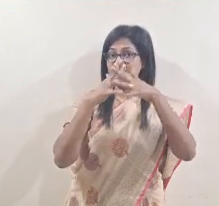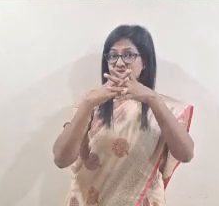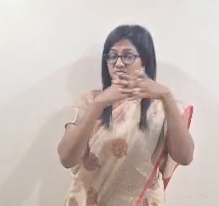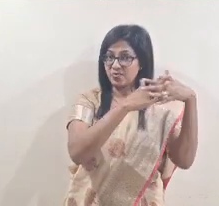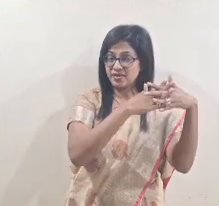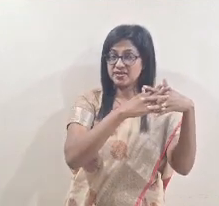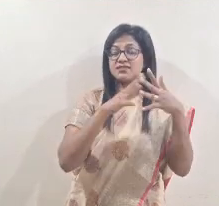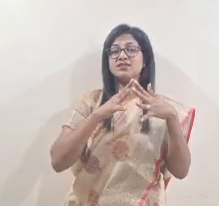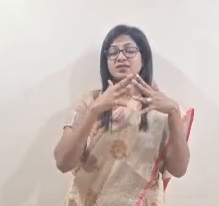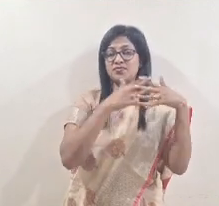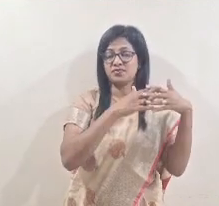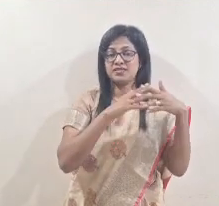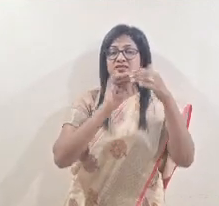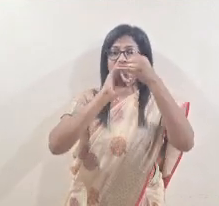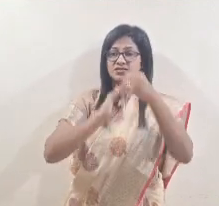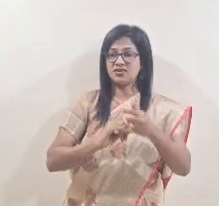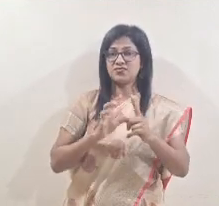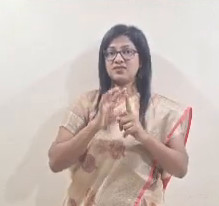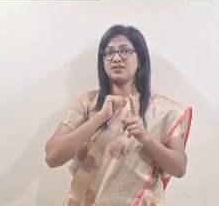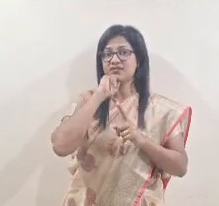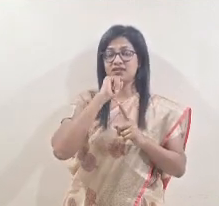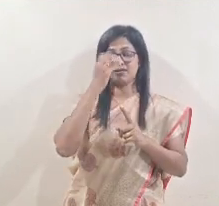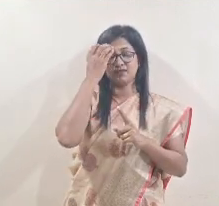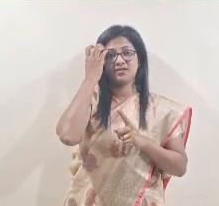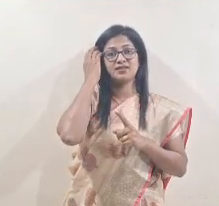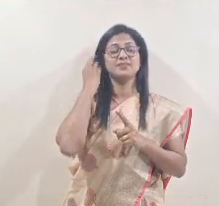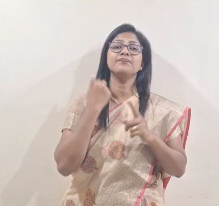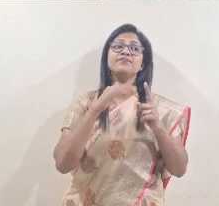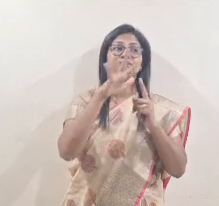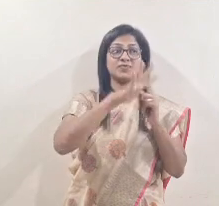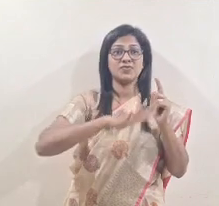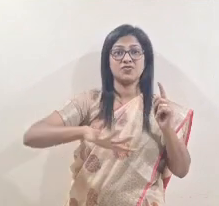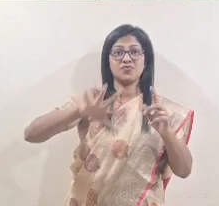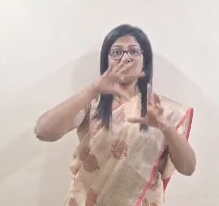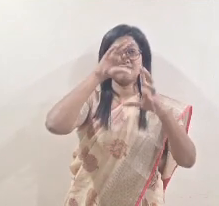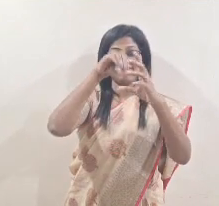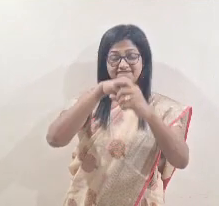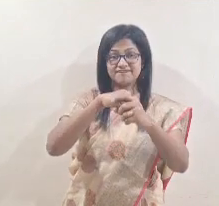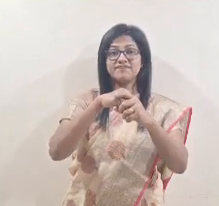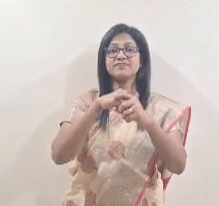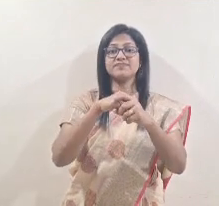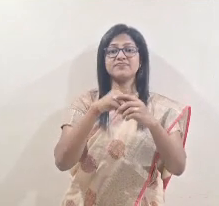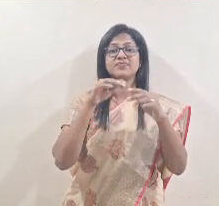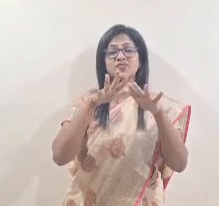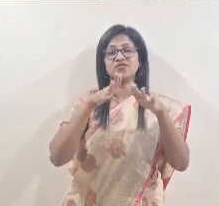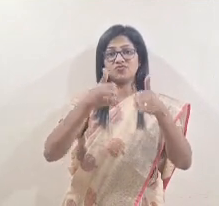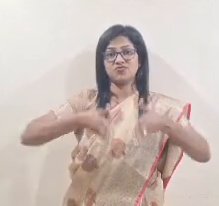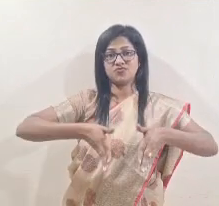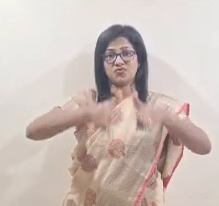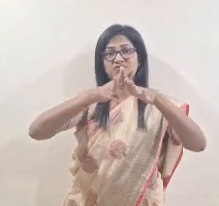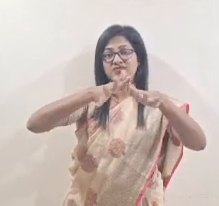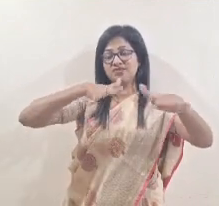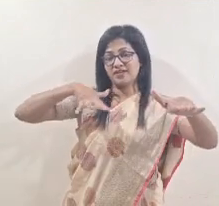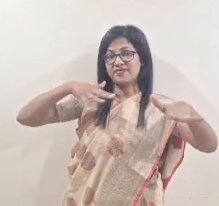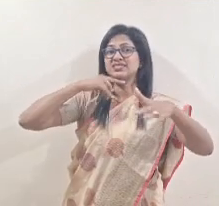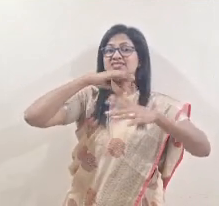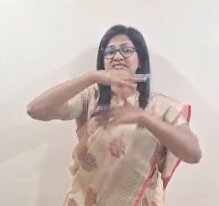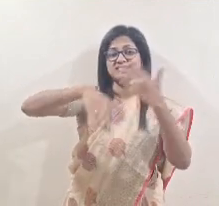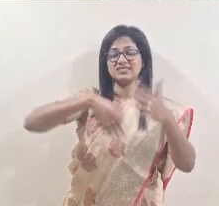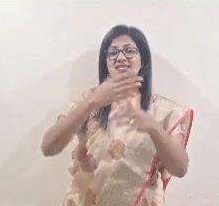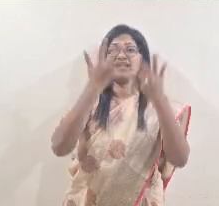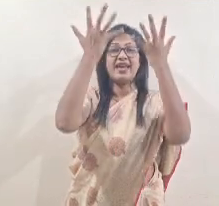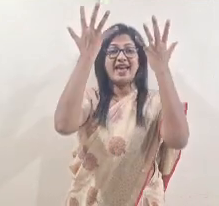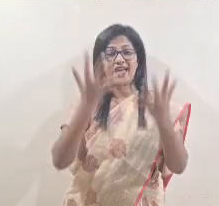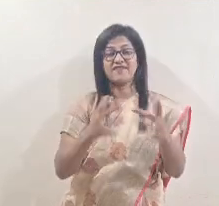the this South Delhi. So all of these are contributing majorly towards the road traffic emissions and the